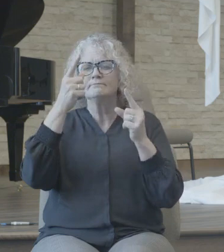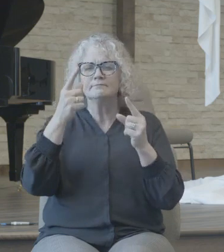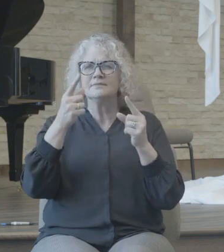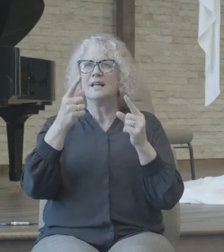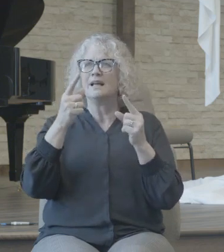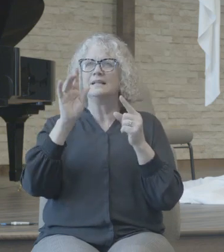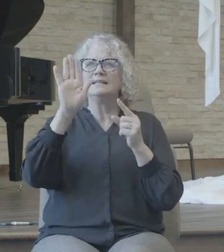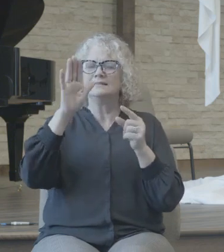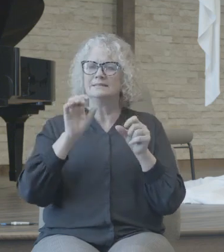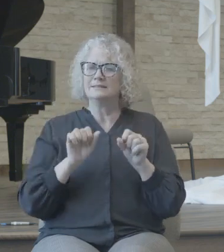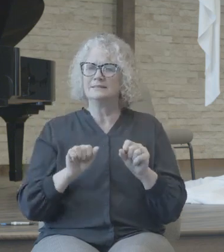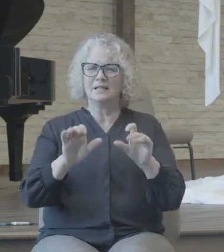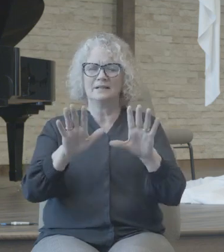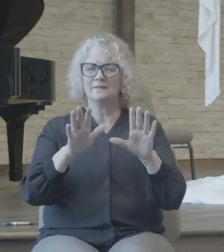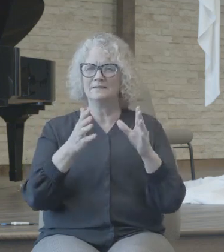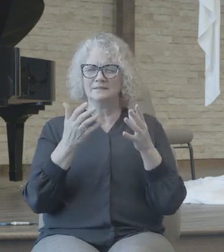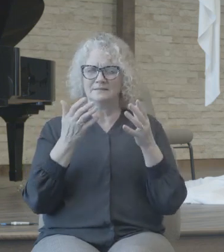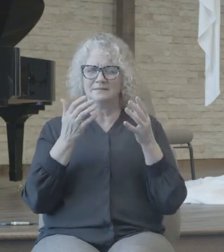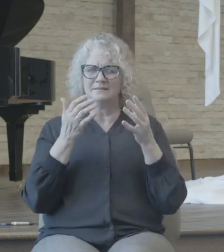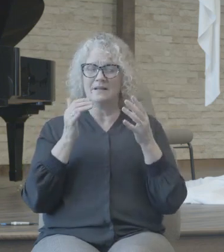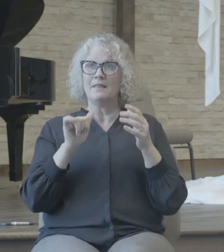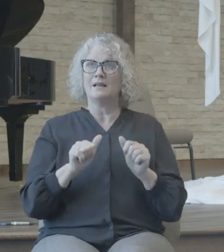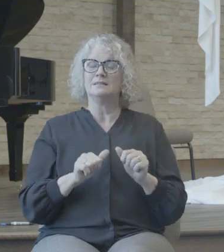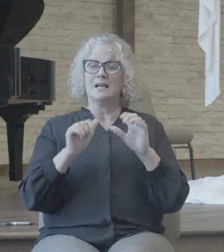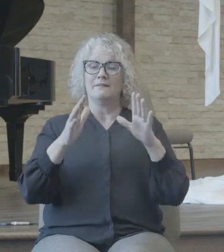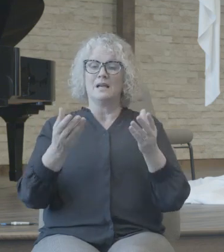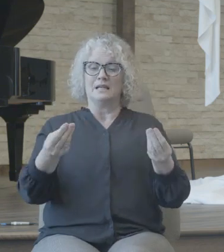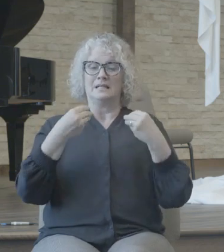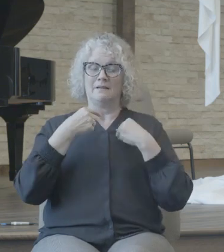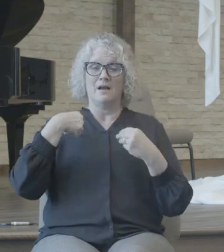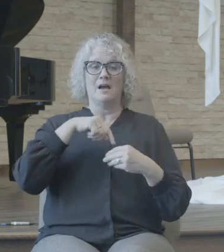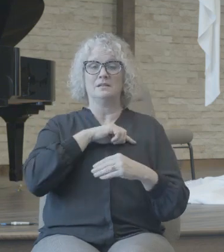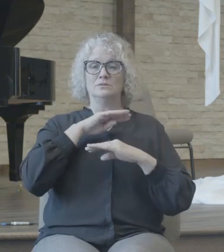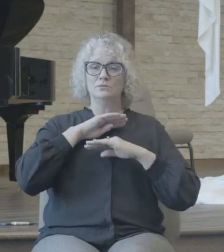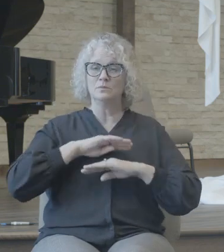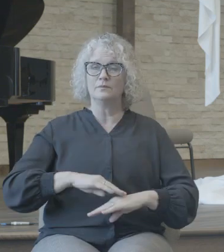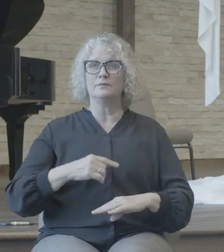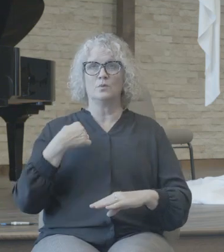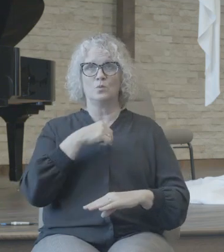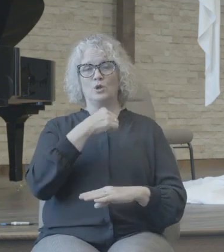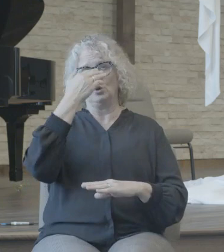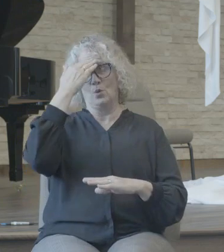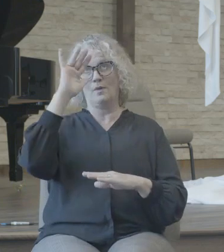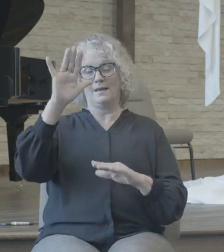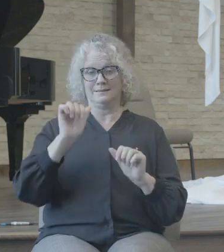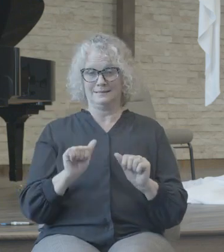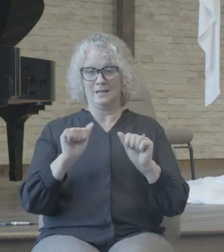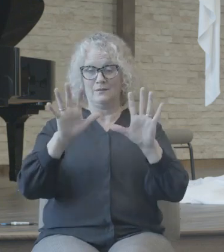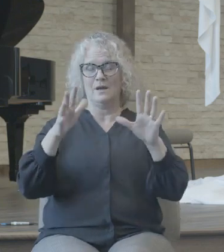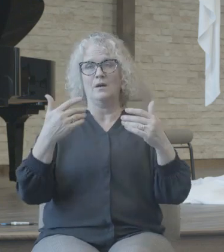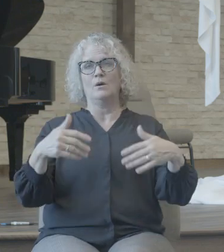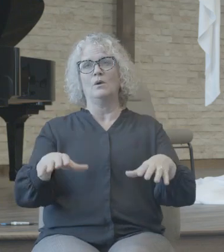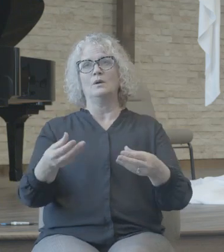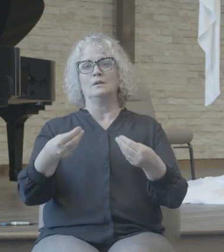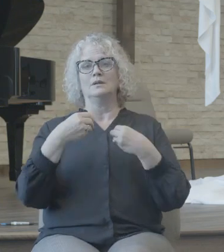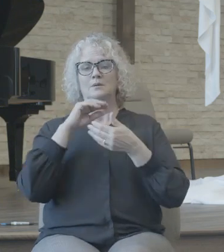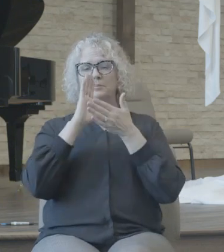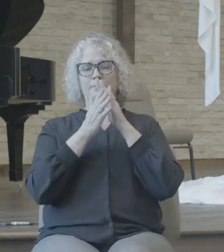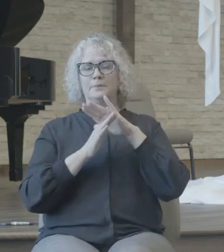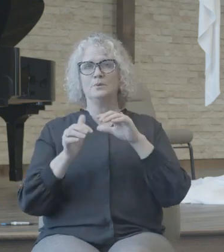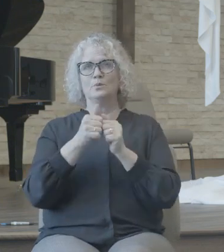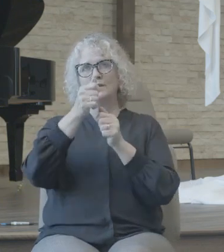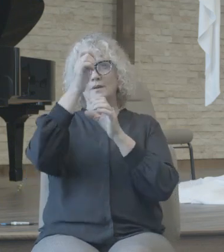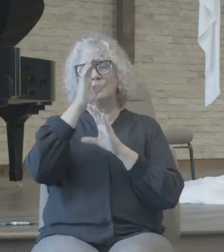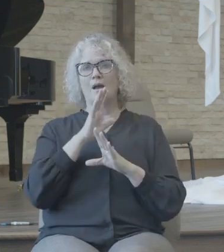a sacrifice that brings us relief because we know through that sacrifice we're at peace with God